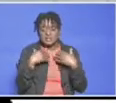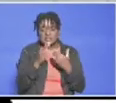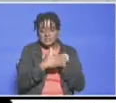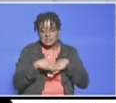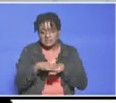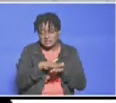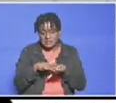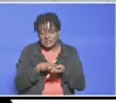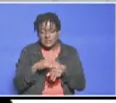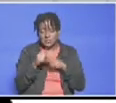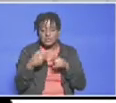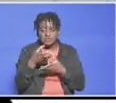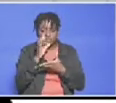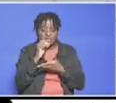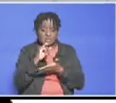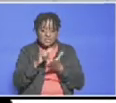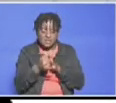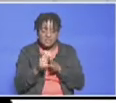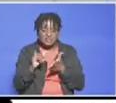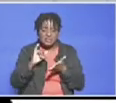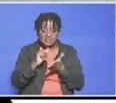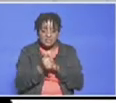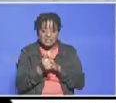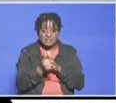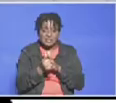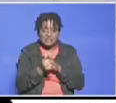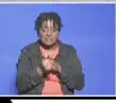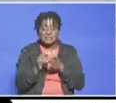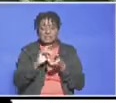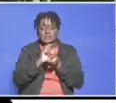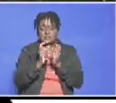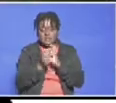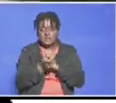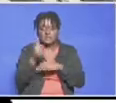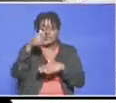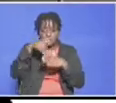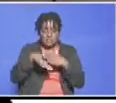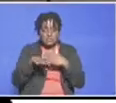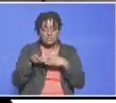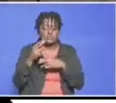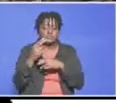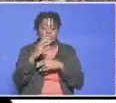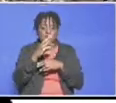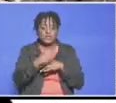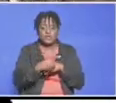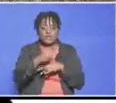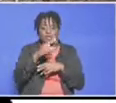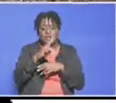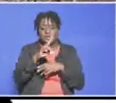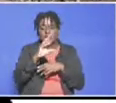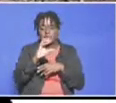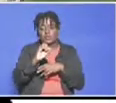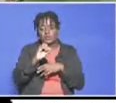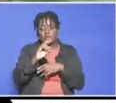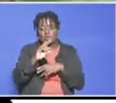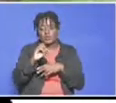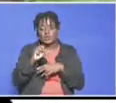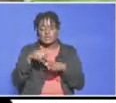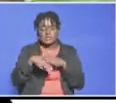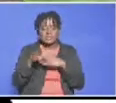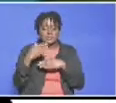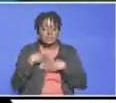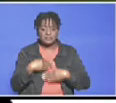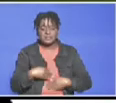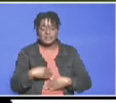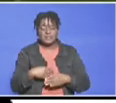drink these turn automatically into your system into glucose. During a sneak peek of Flowers' backyard farm, she